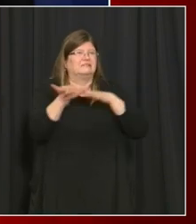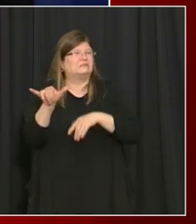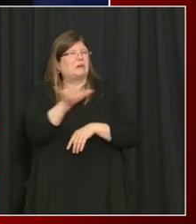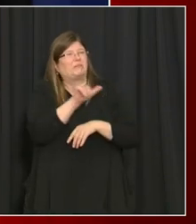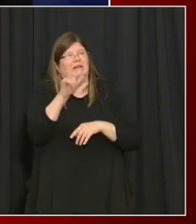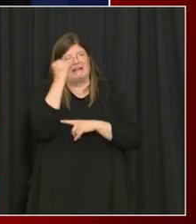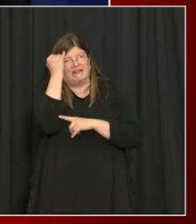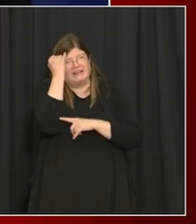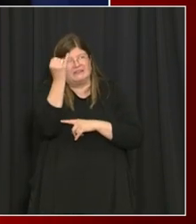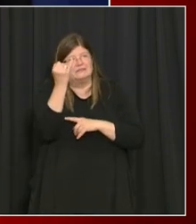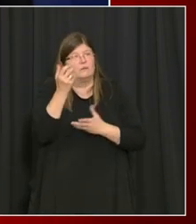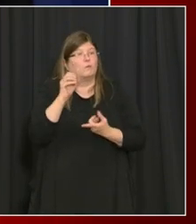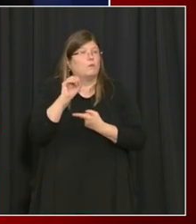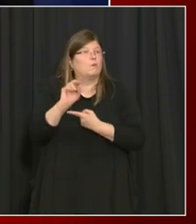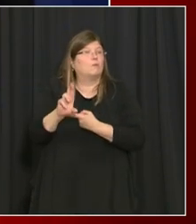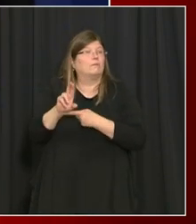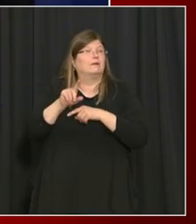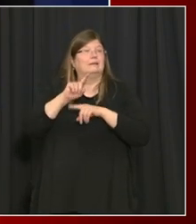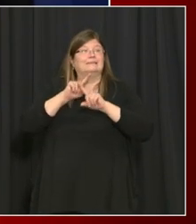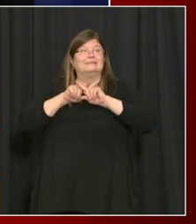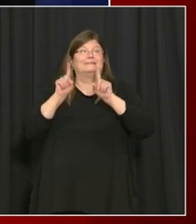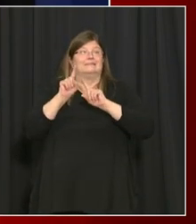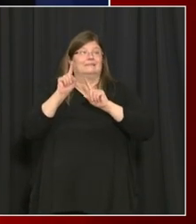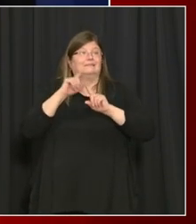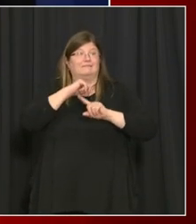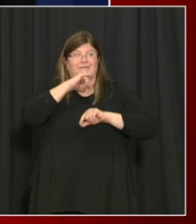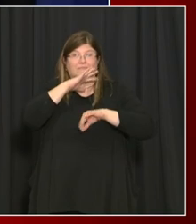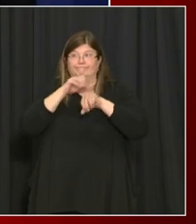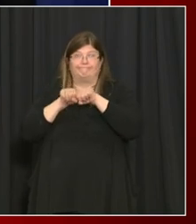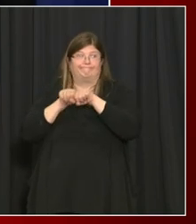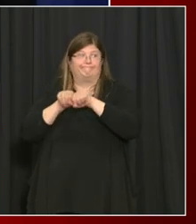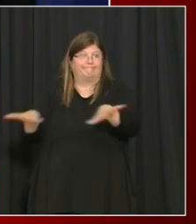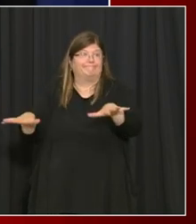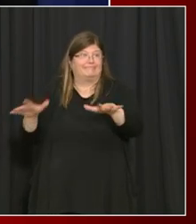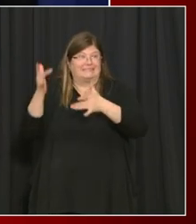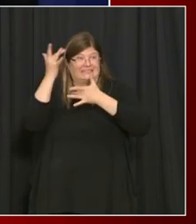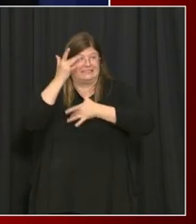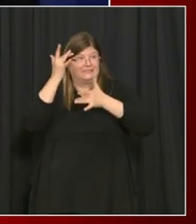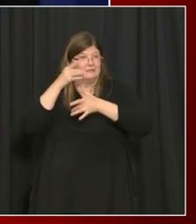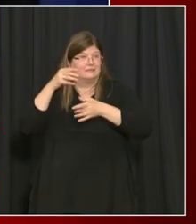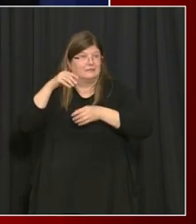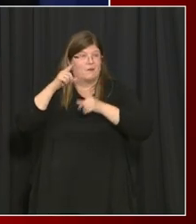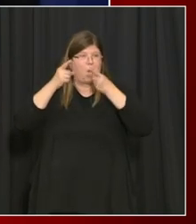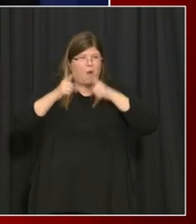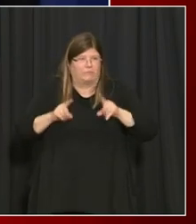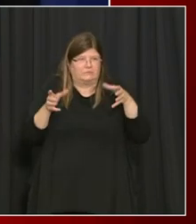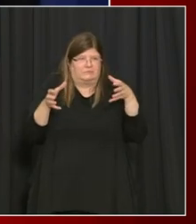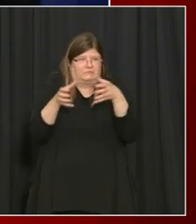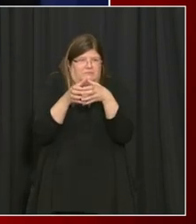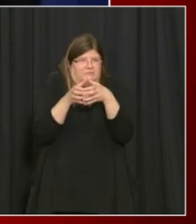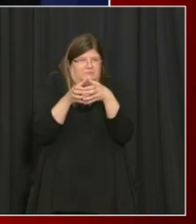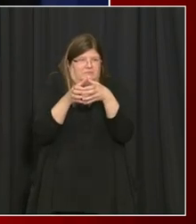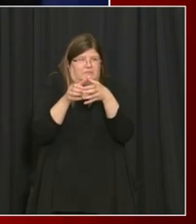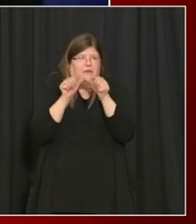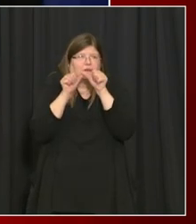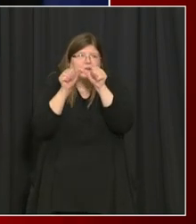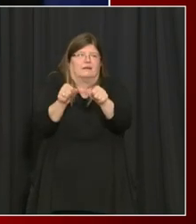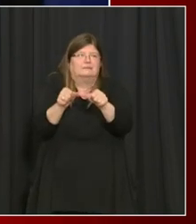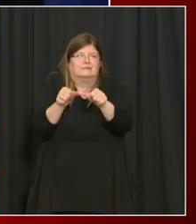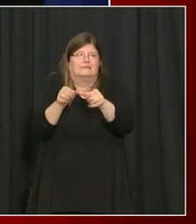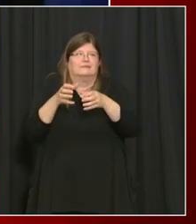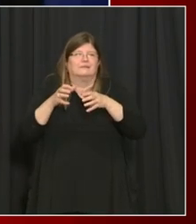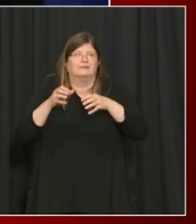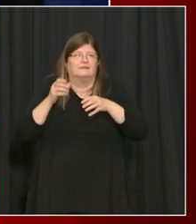may have other types of infectious diseases that happen only in long-term care facilities and don't reach the